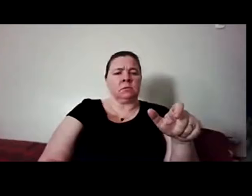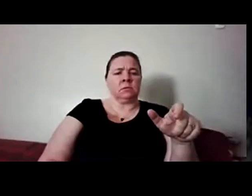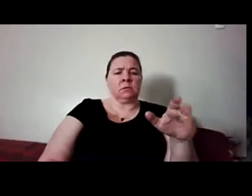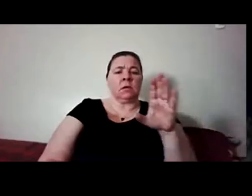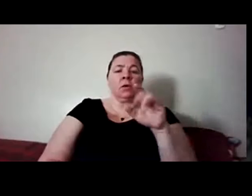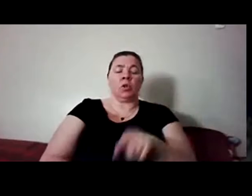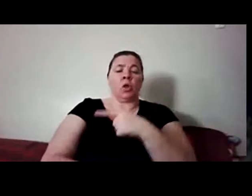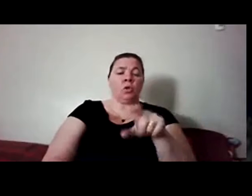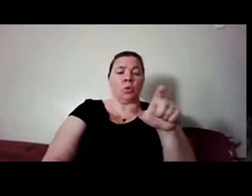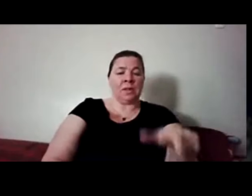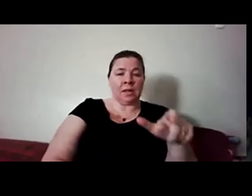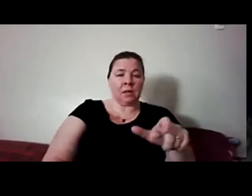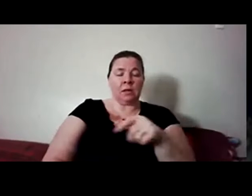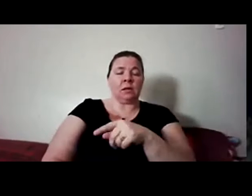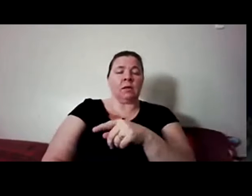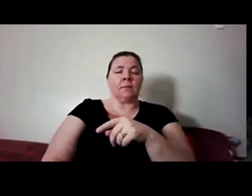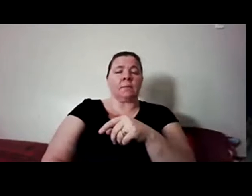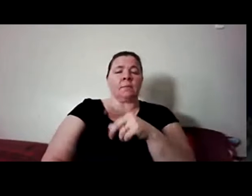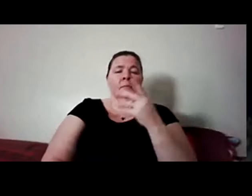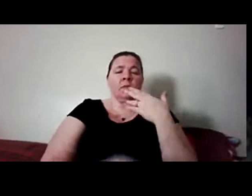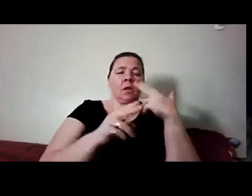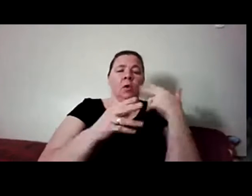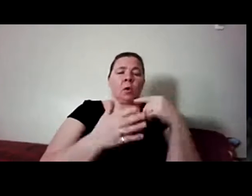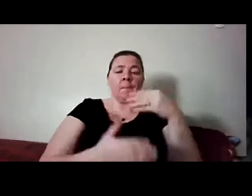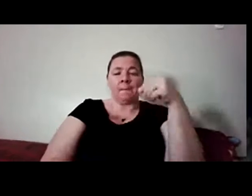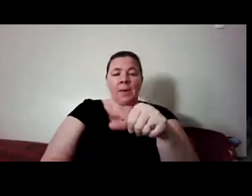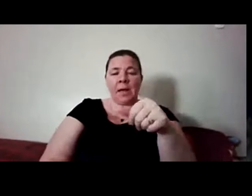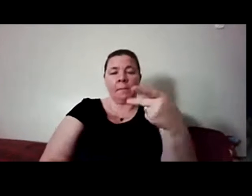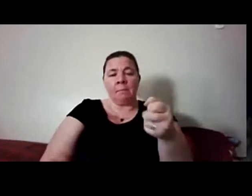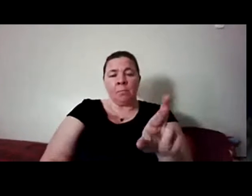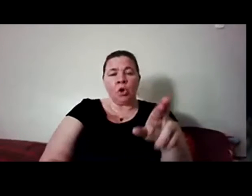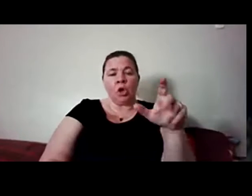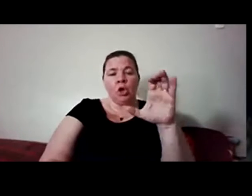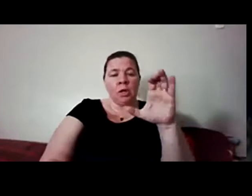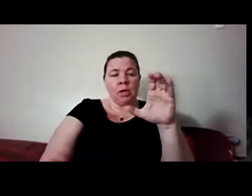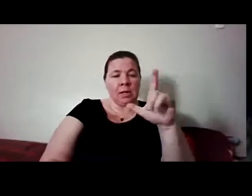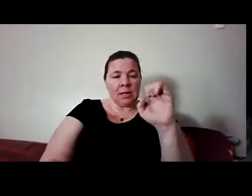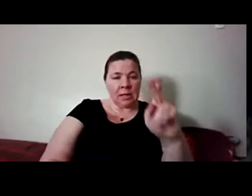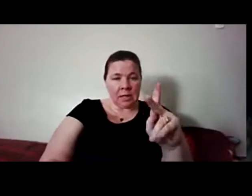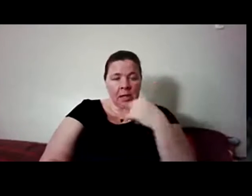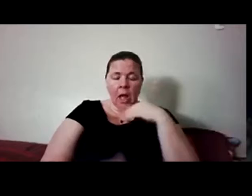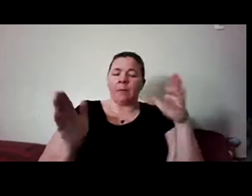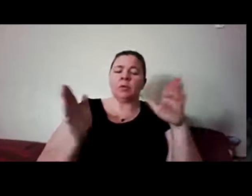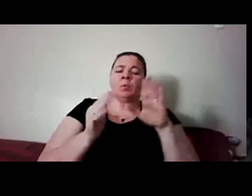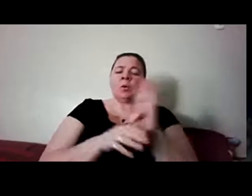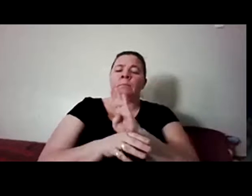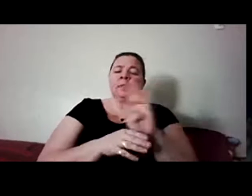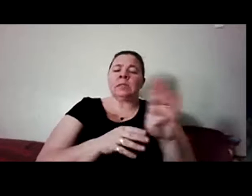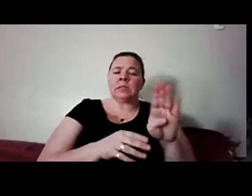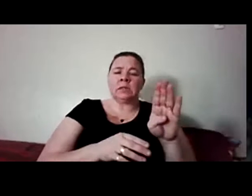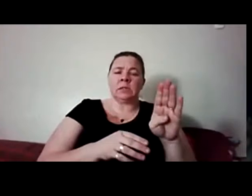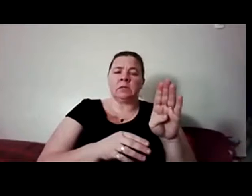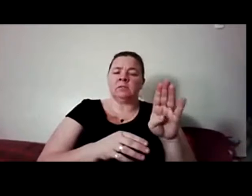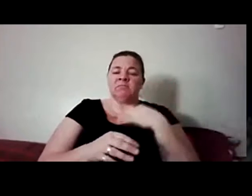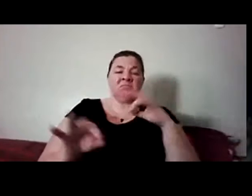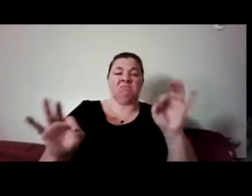click, you have seen it, right? So they call it pay-per-click. Guys, I am a small business guy, very, very